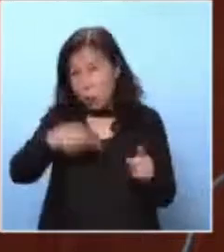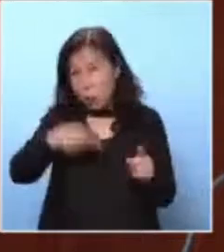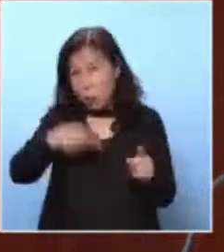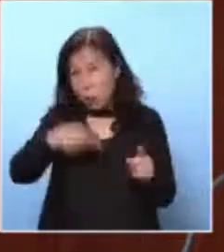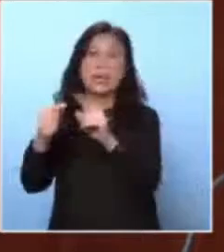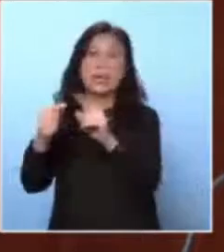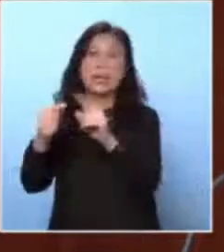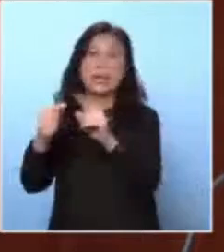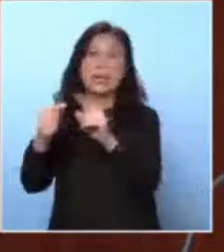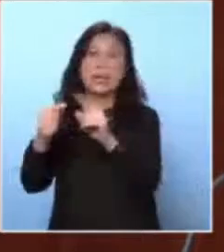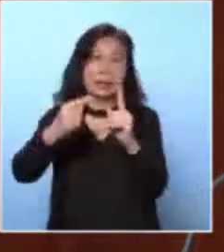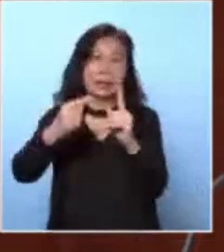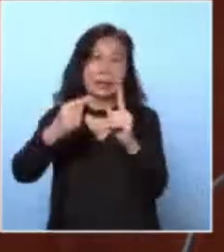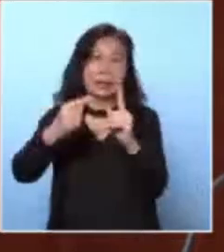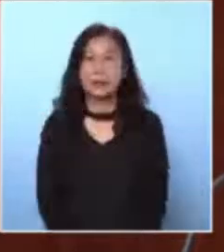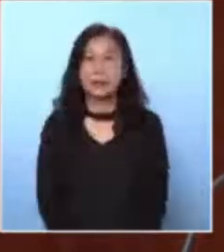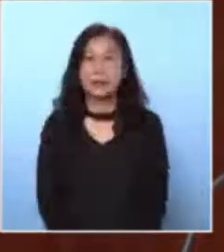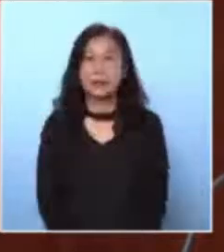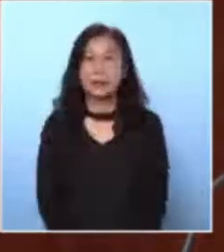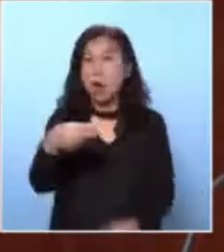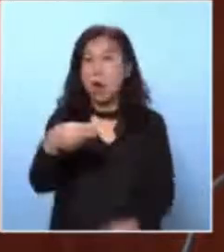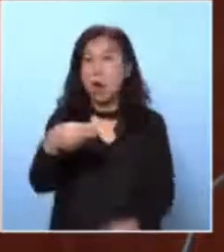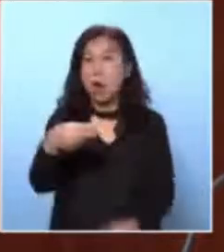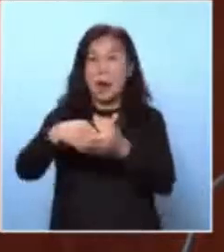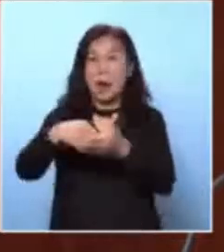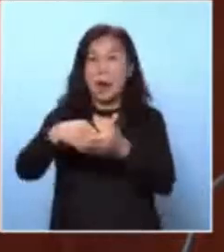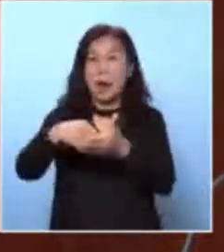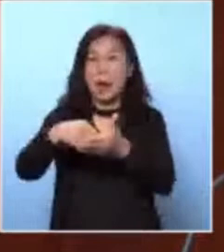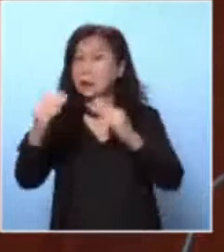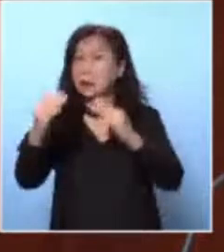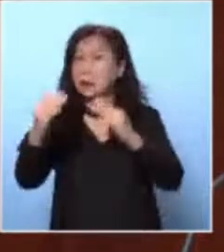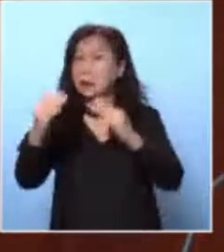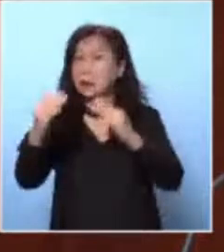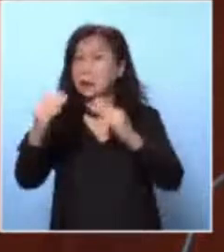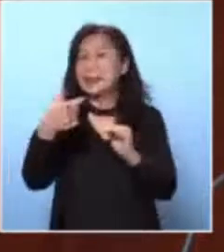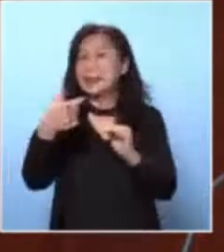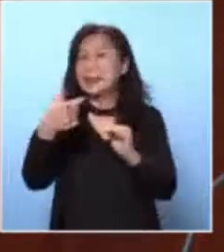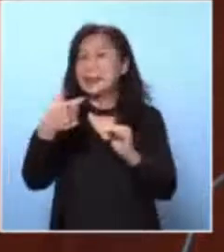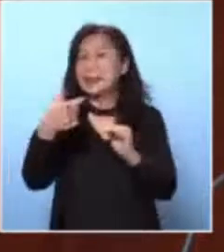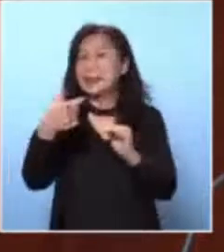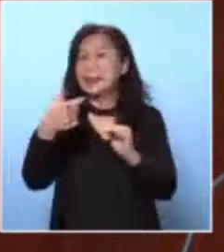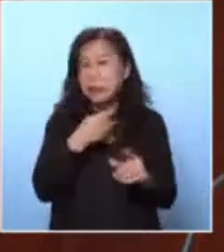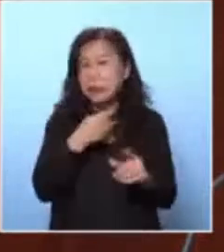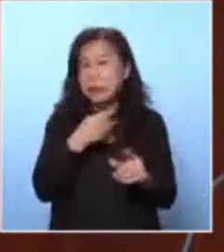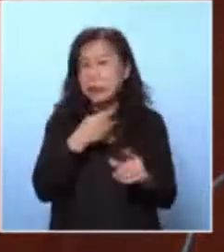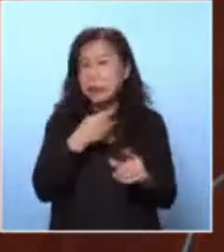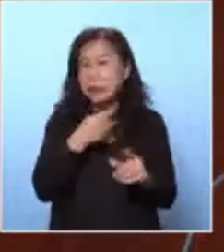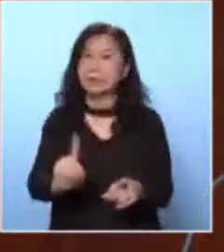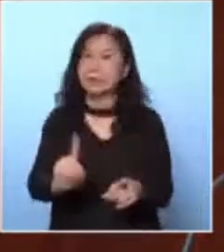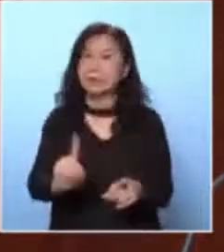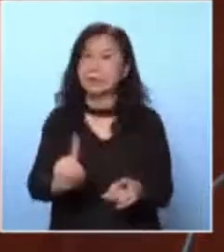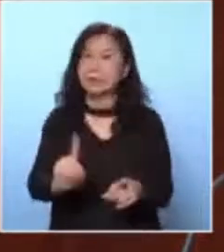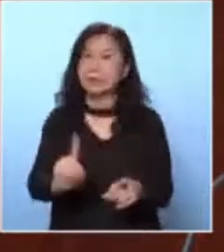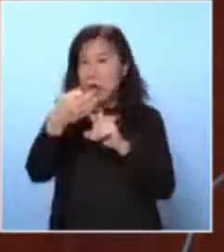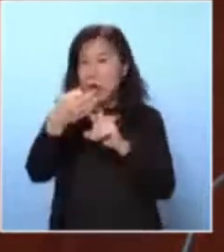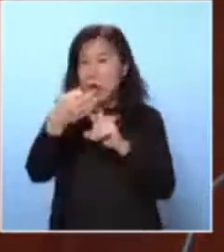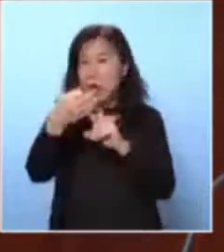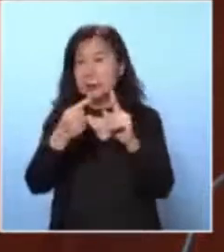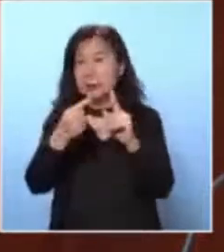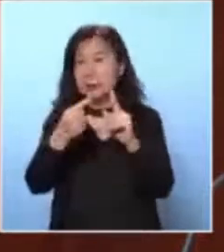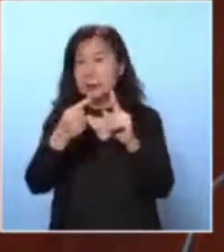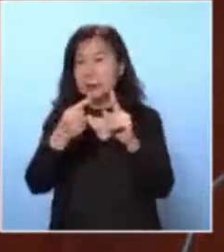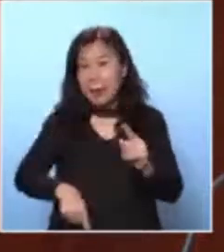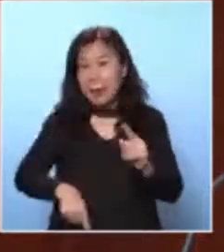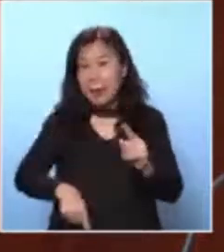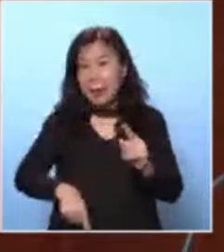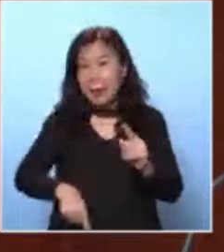residential properties in their acquisition of another residential property, as well as reduce the costs of non-Hong Kong PRs in